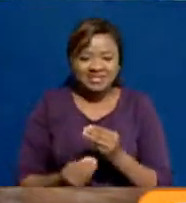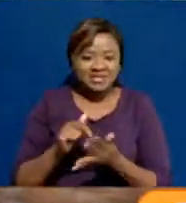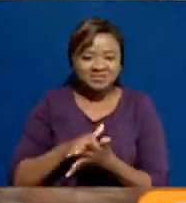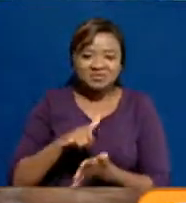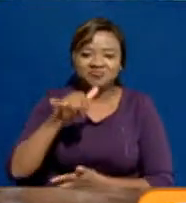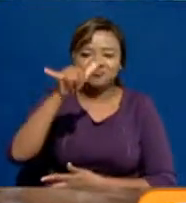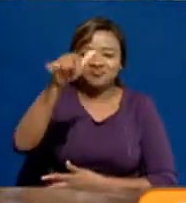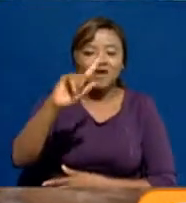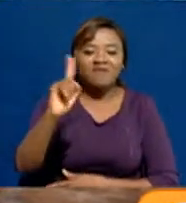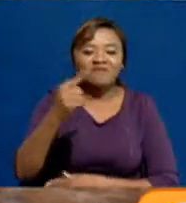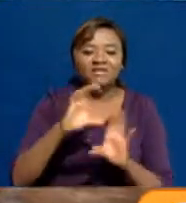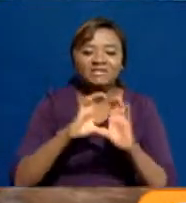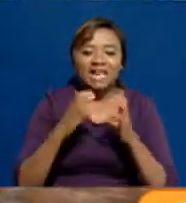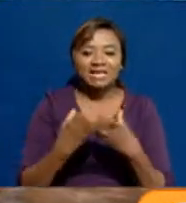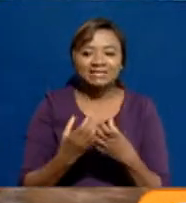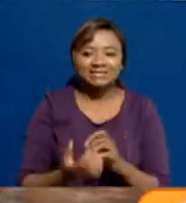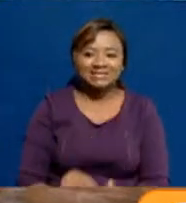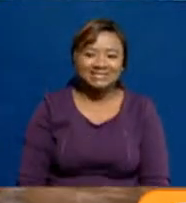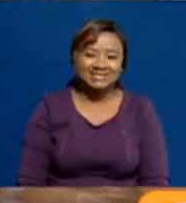nyumbani.